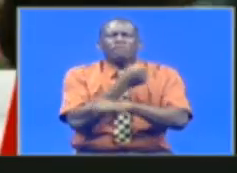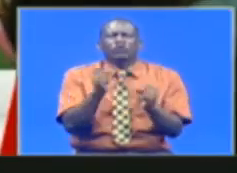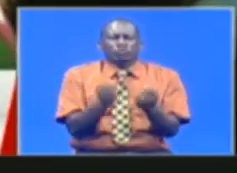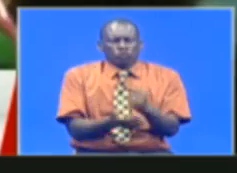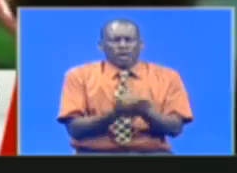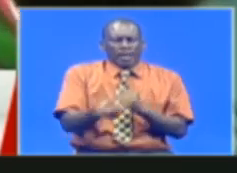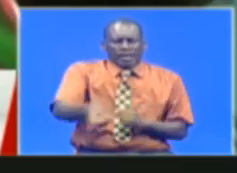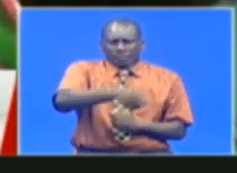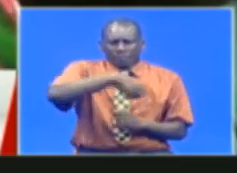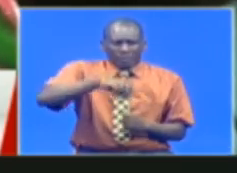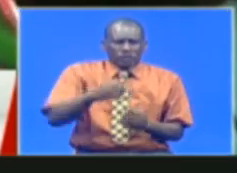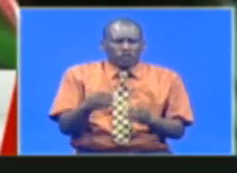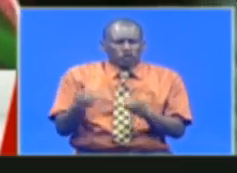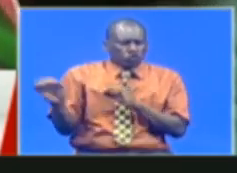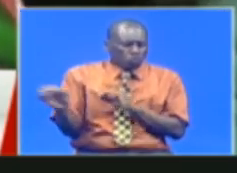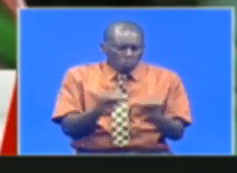us to remove